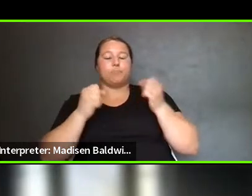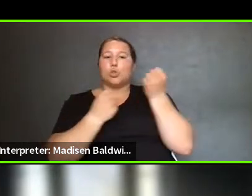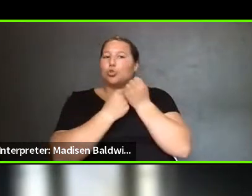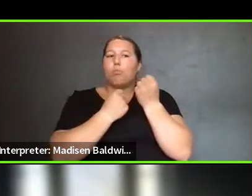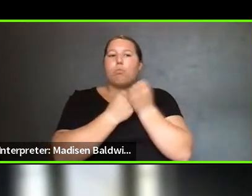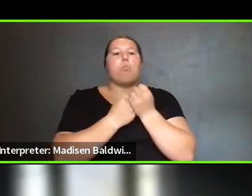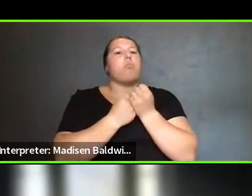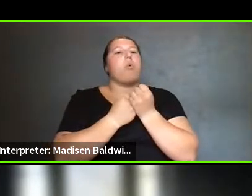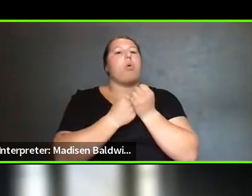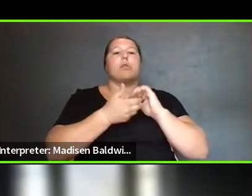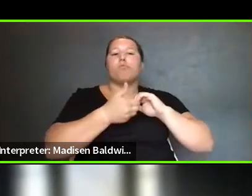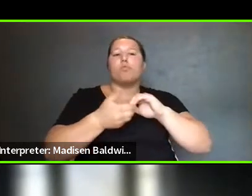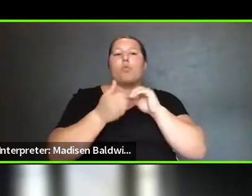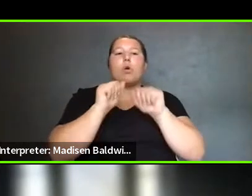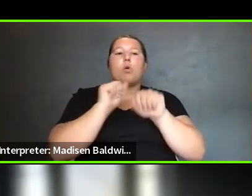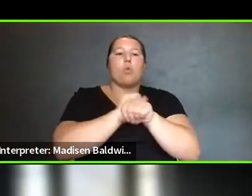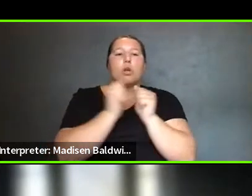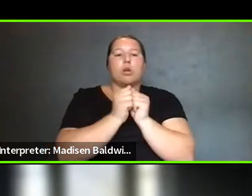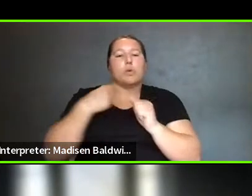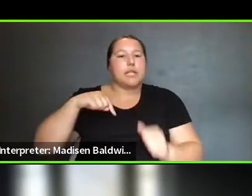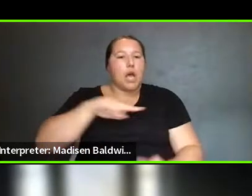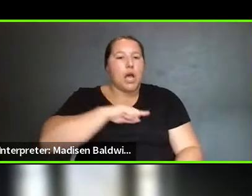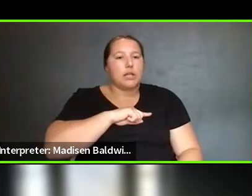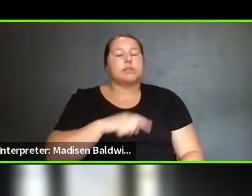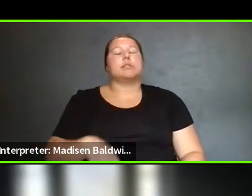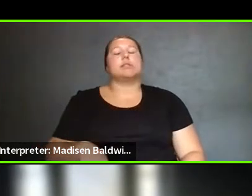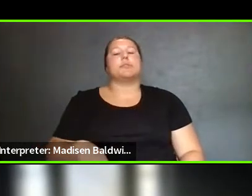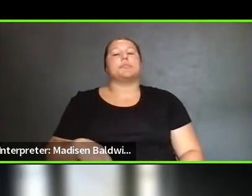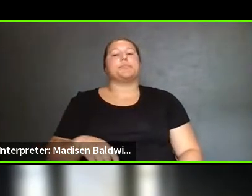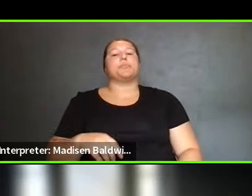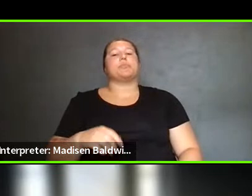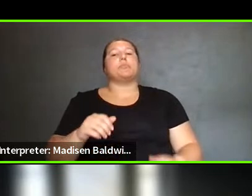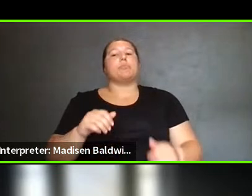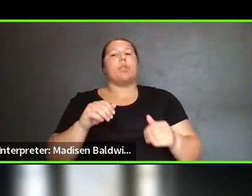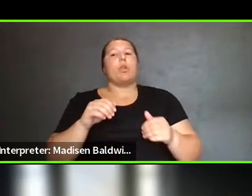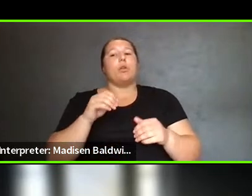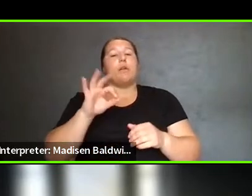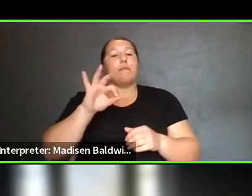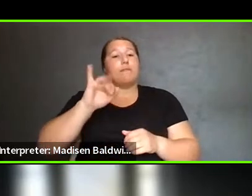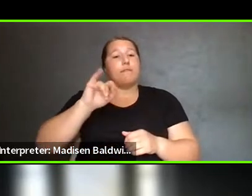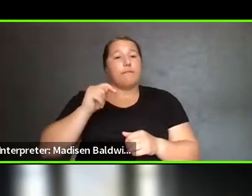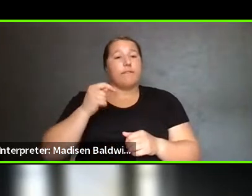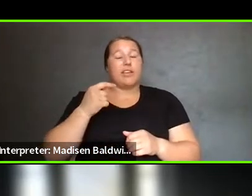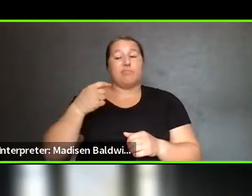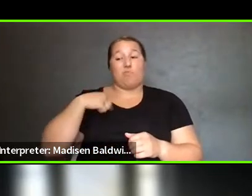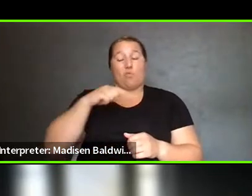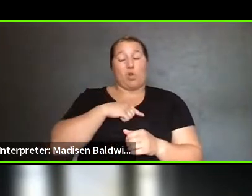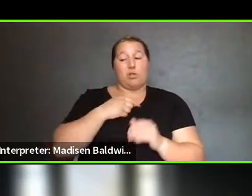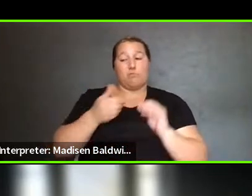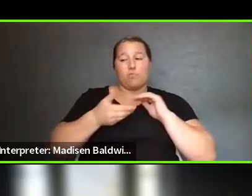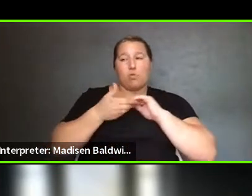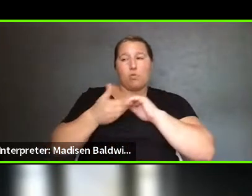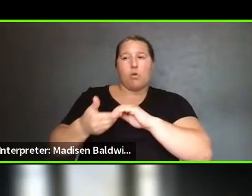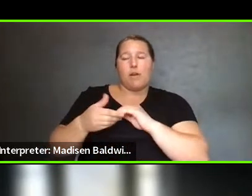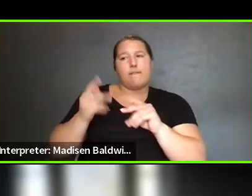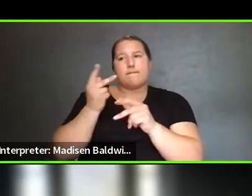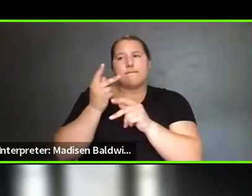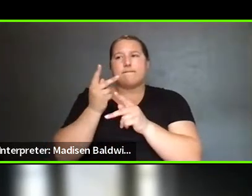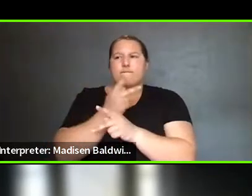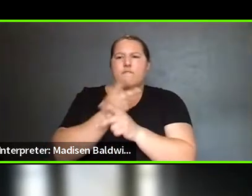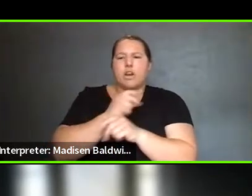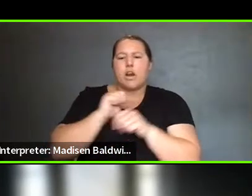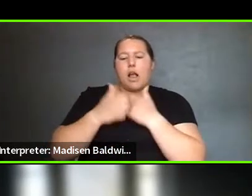working with FIT on how we can do more supports in our rec centers using some of the services that they